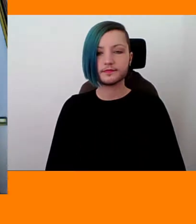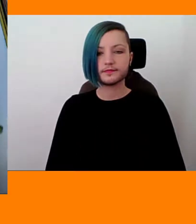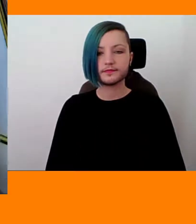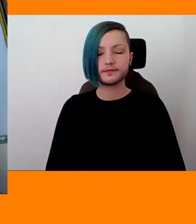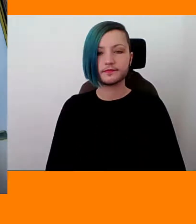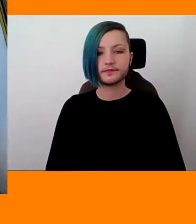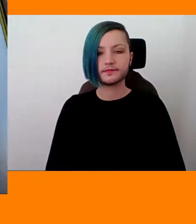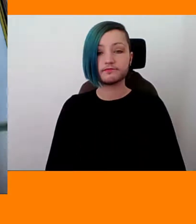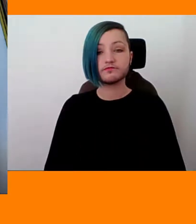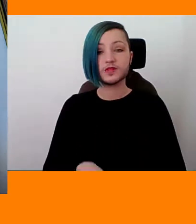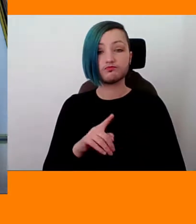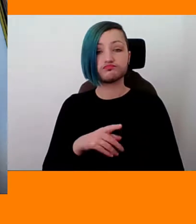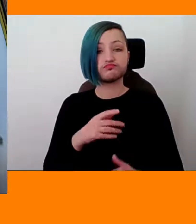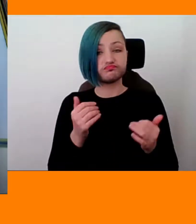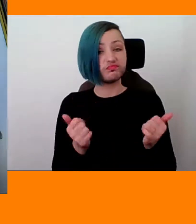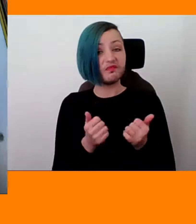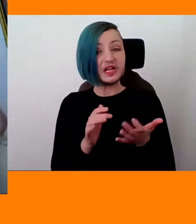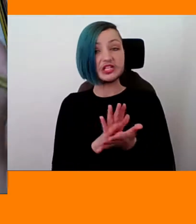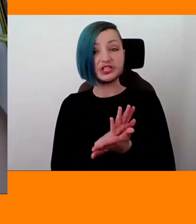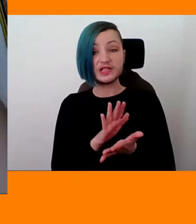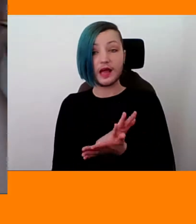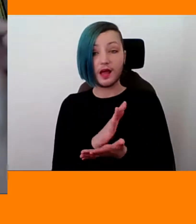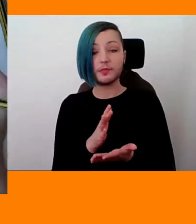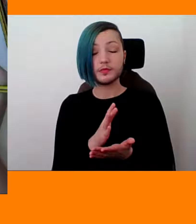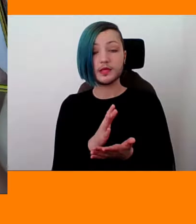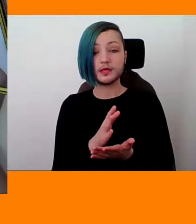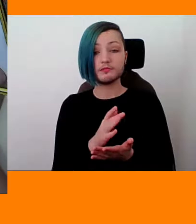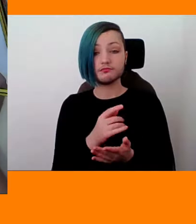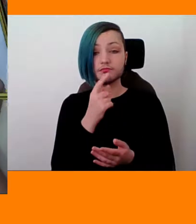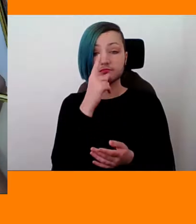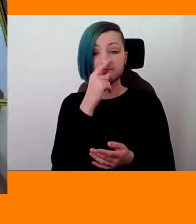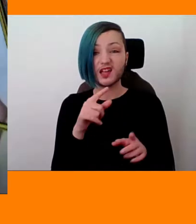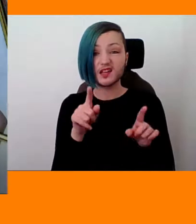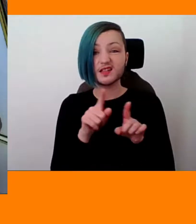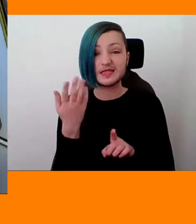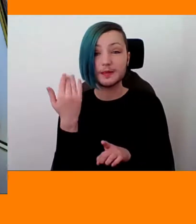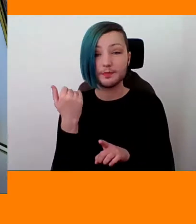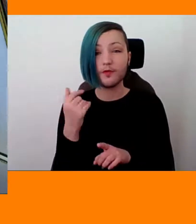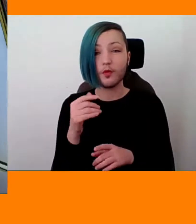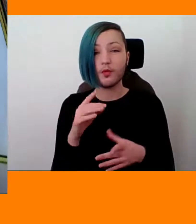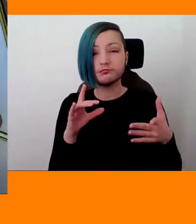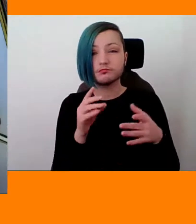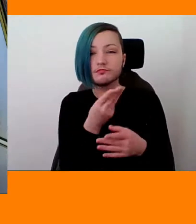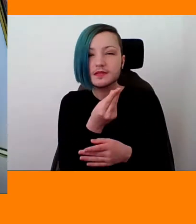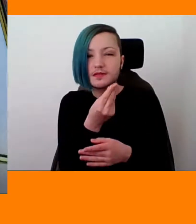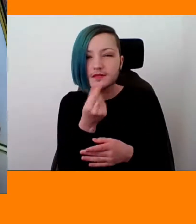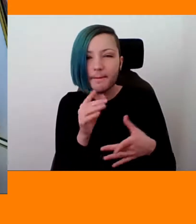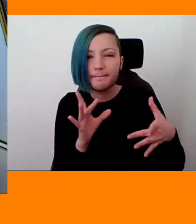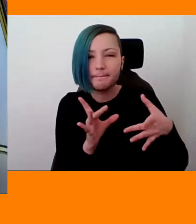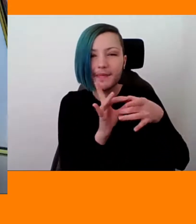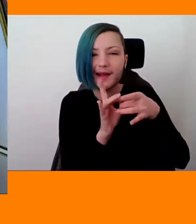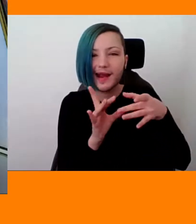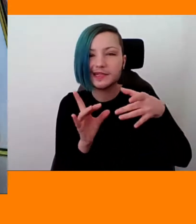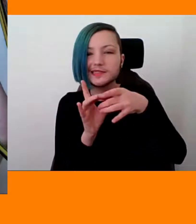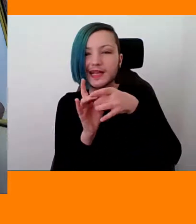So once you're happy with that, do the same as what we did up here and just connect a couple of the strands.